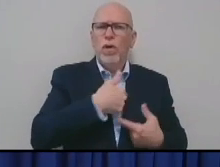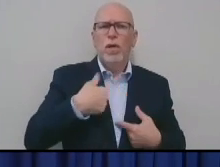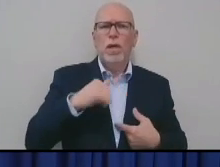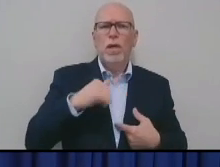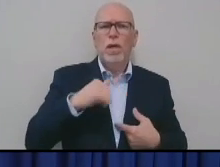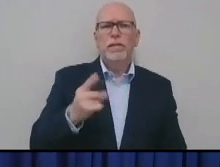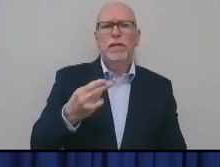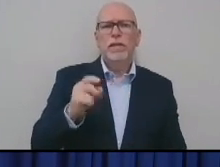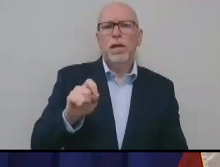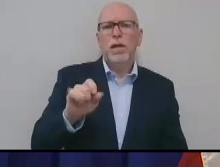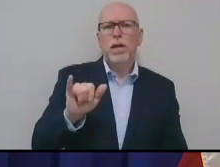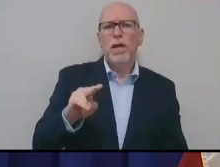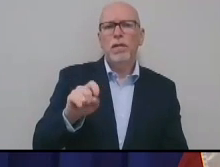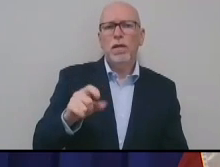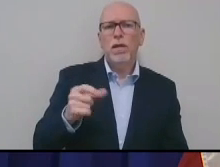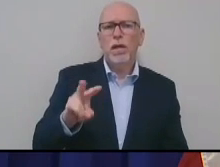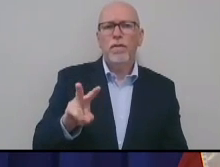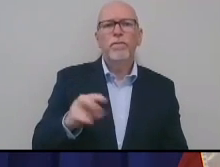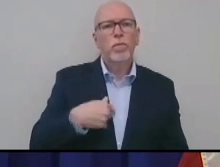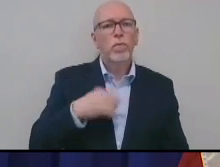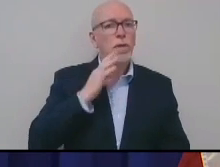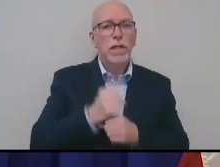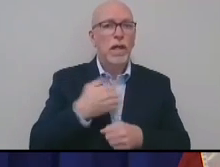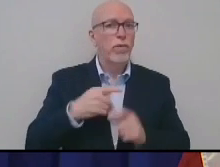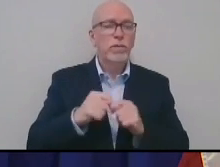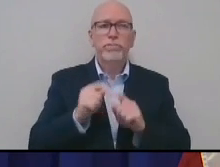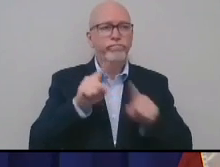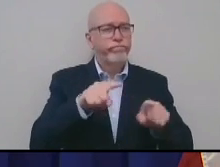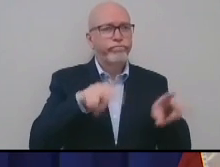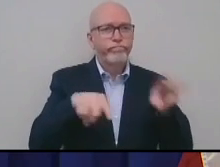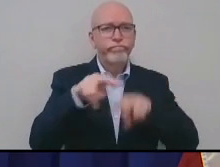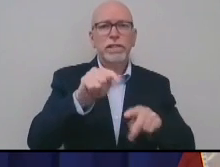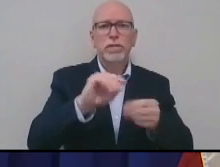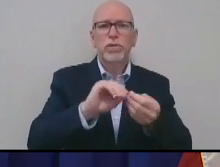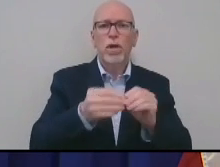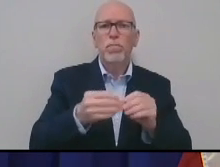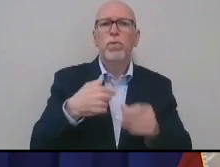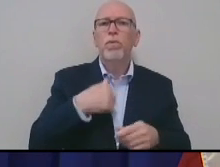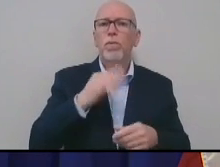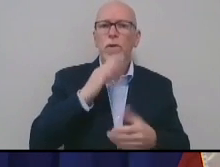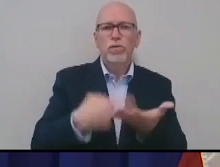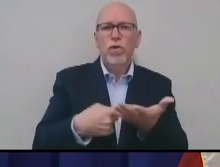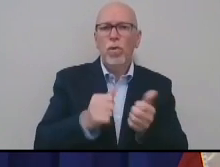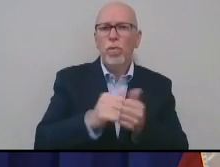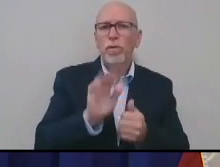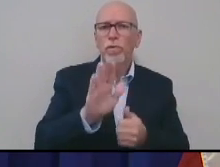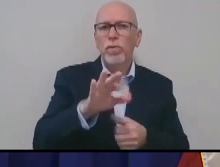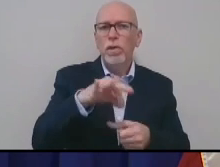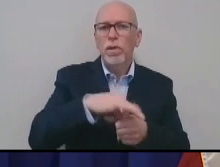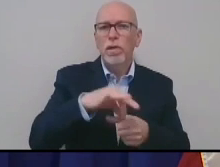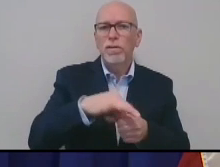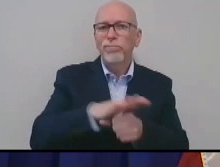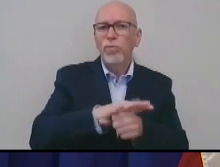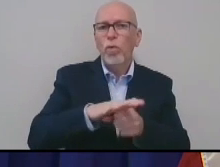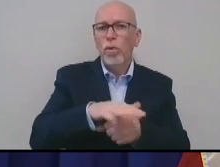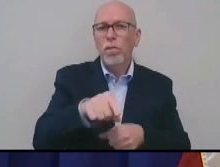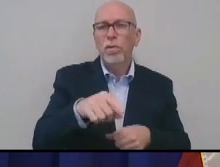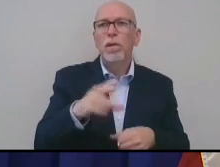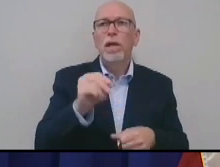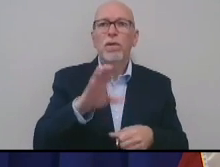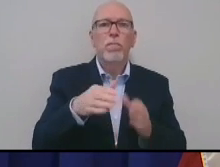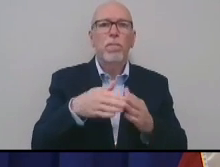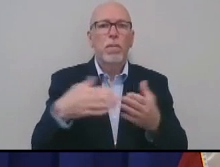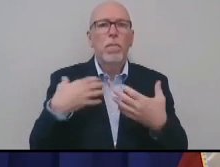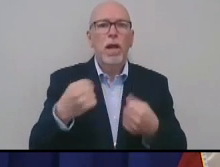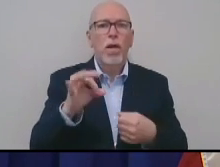isdh.in.gov. And we will get our team on that. We'll look at the numbers specifically. We'll talk with your local elected officials and your public health officer